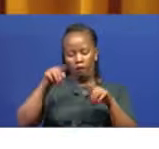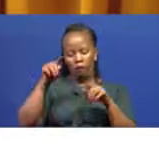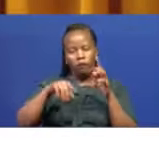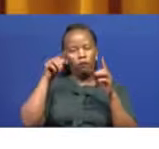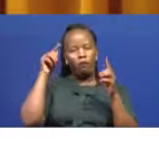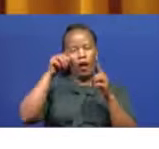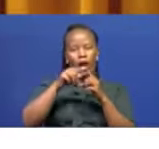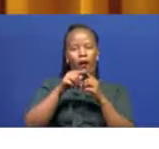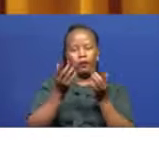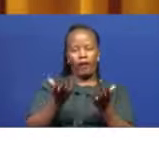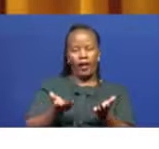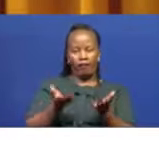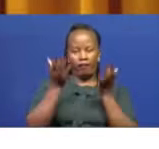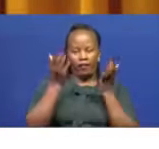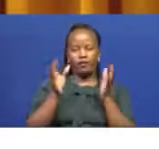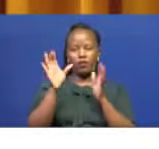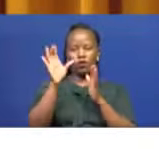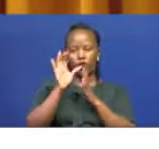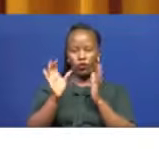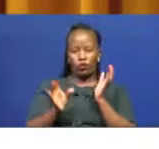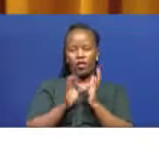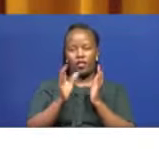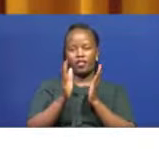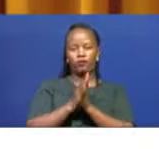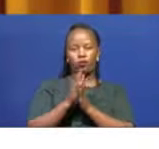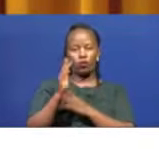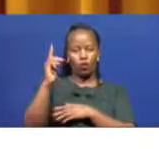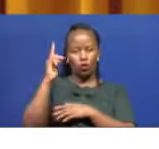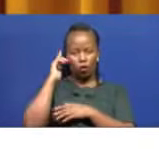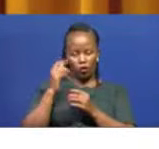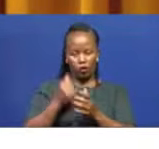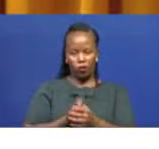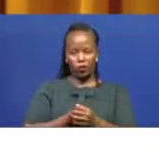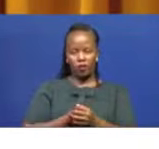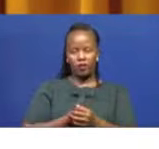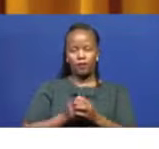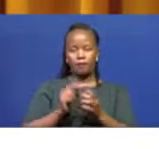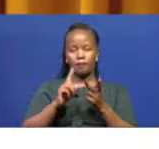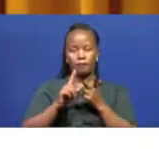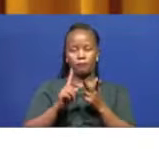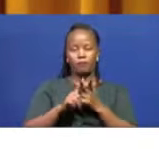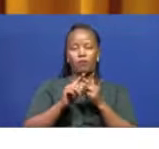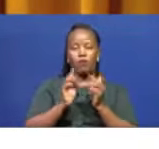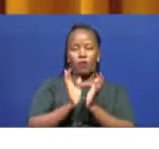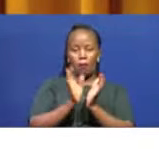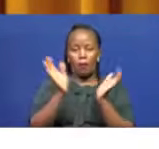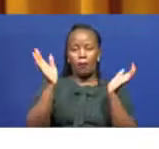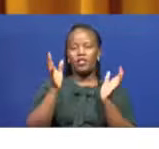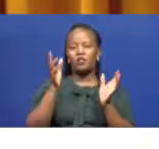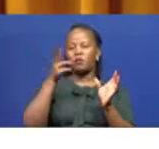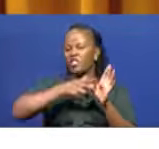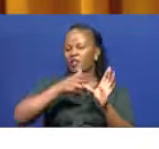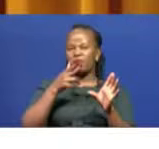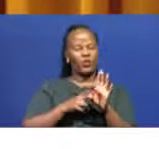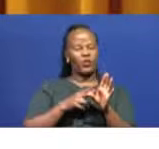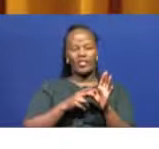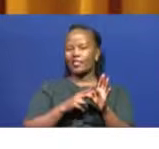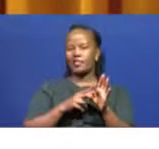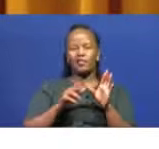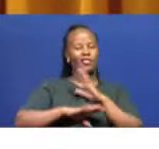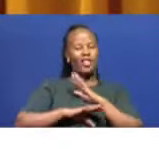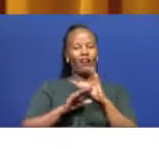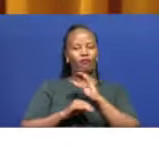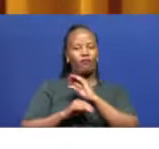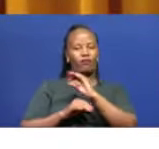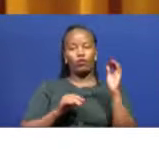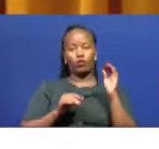advancing constitutionalism and the rule of law. He maintained that public participation was inadequate and a sham, as